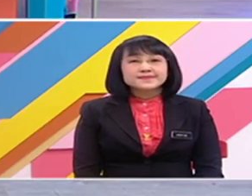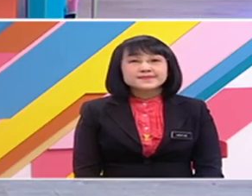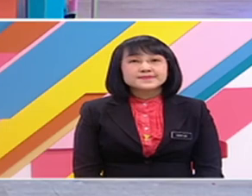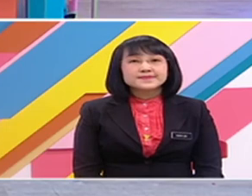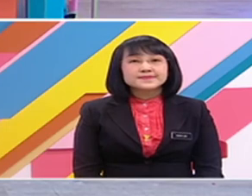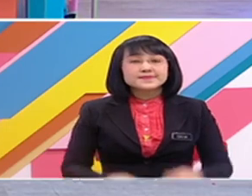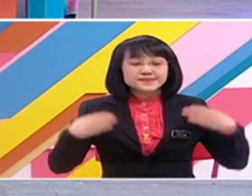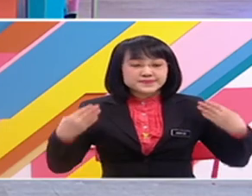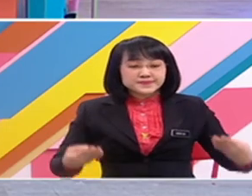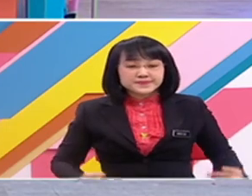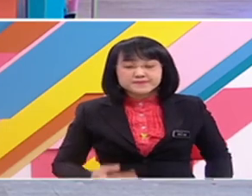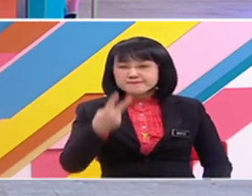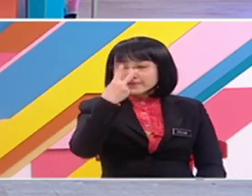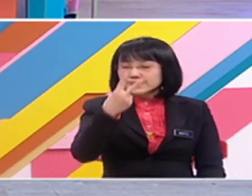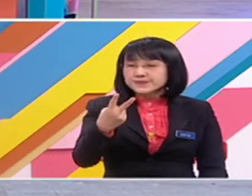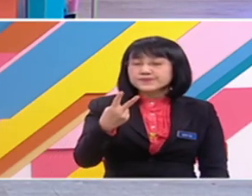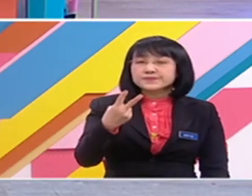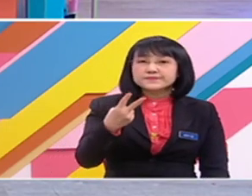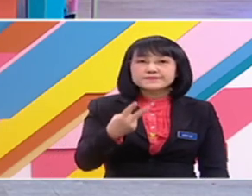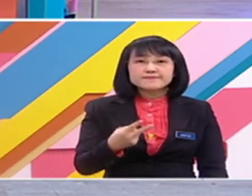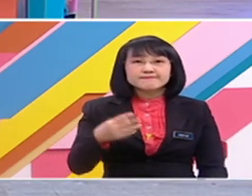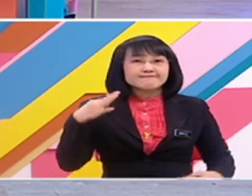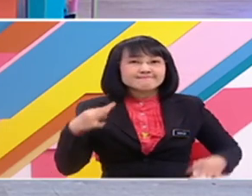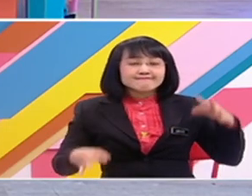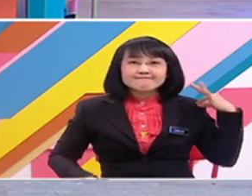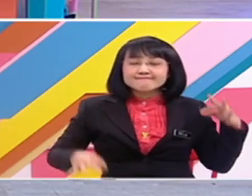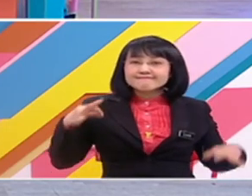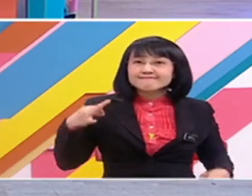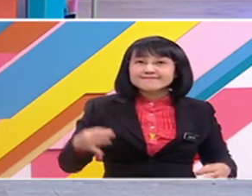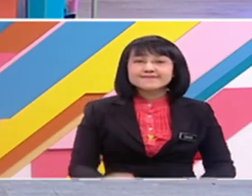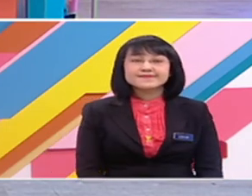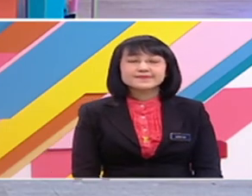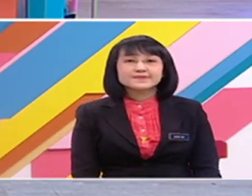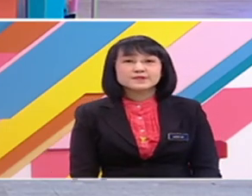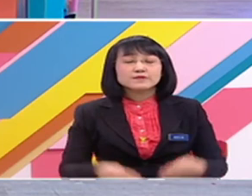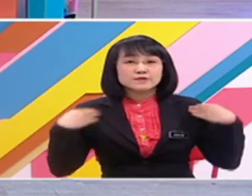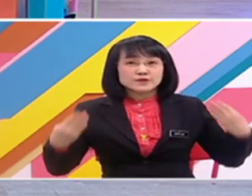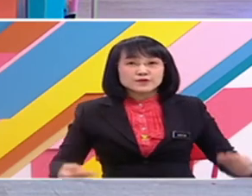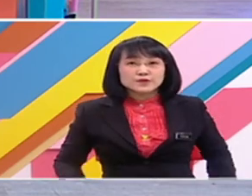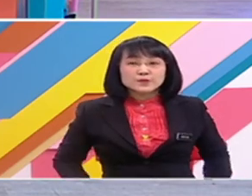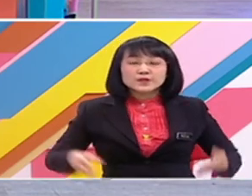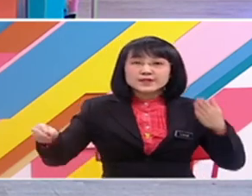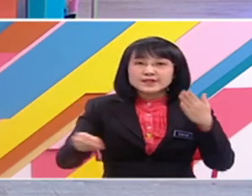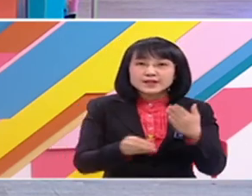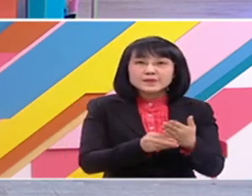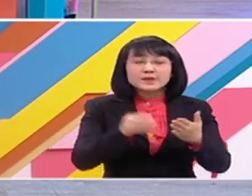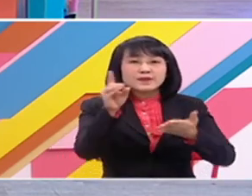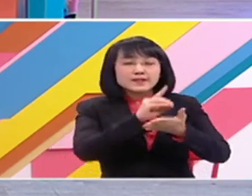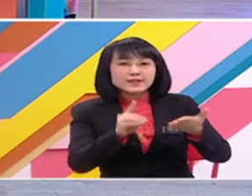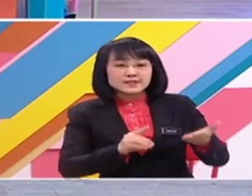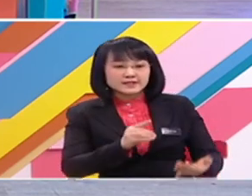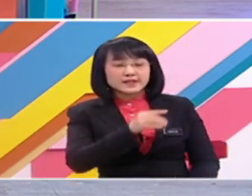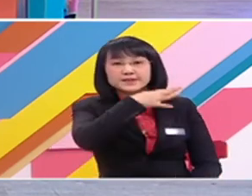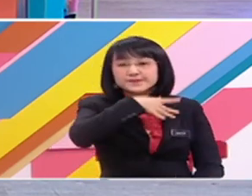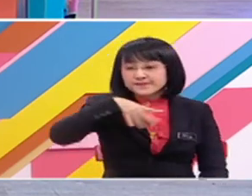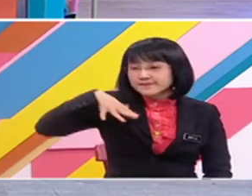very, very fashionable. Okay. So for blouse, we can add extra decoration, such as the